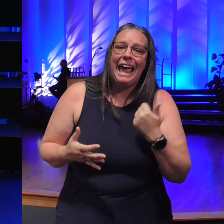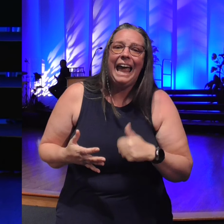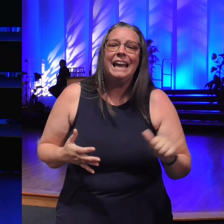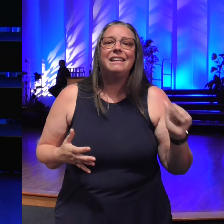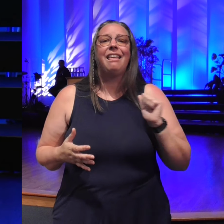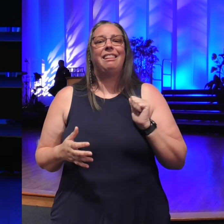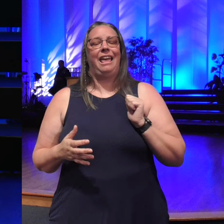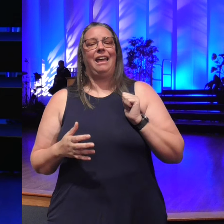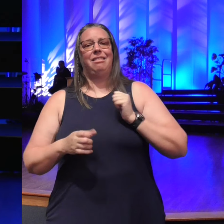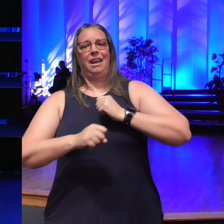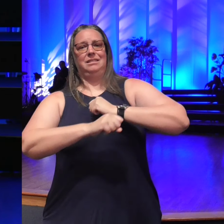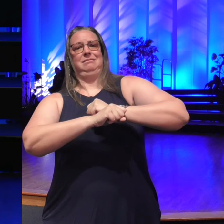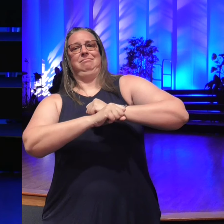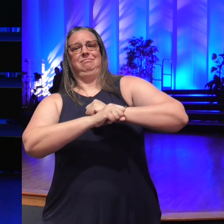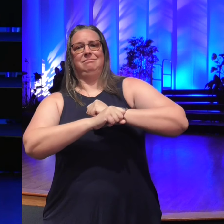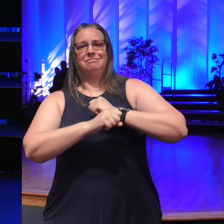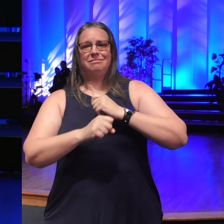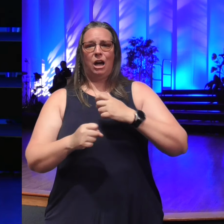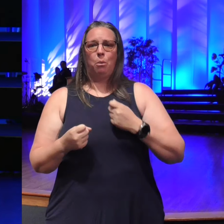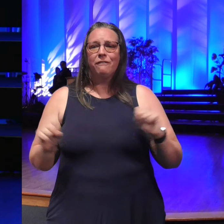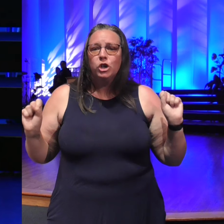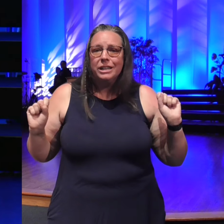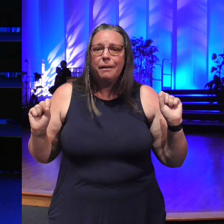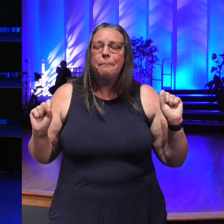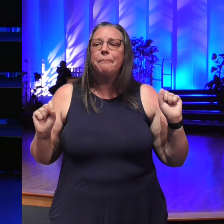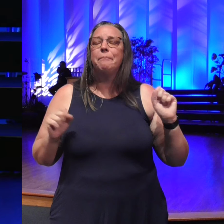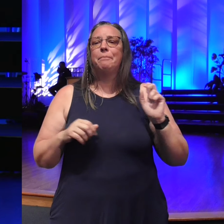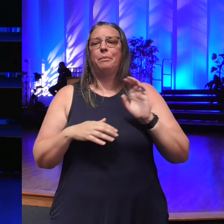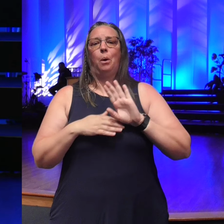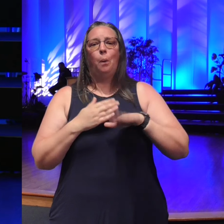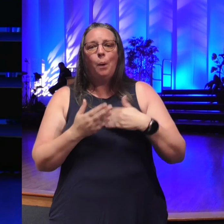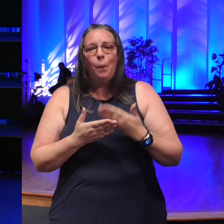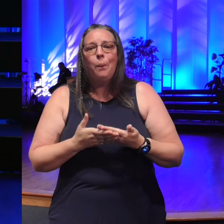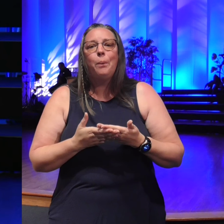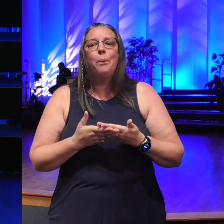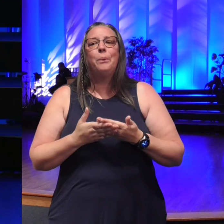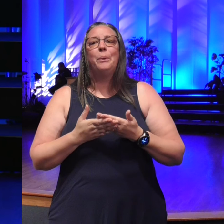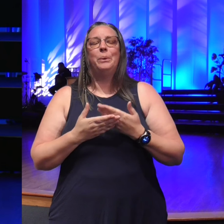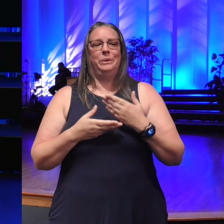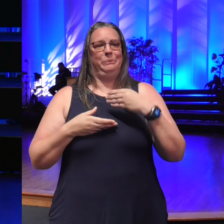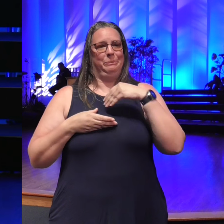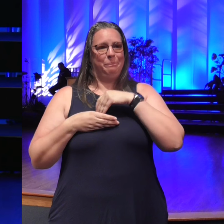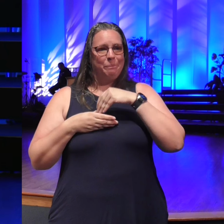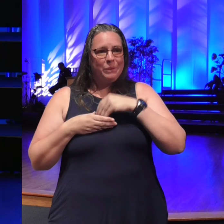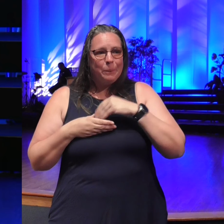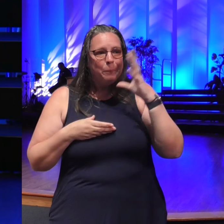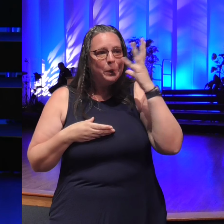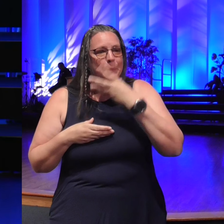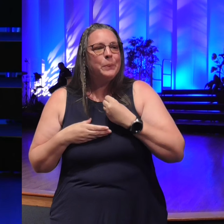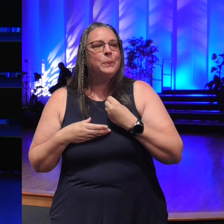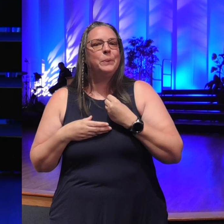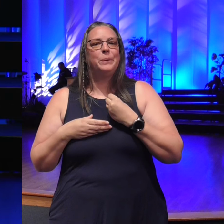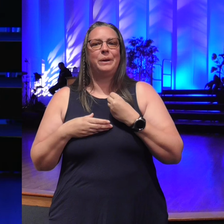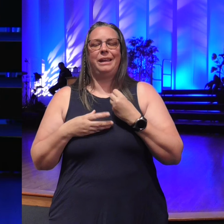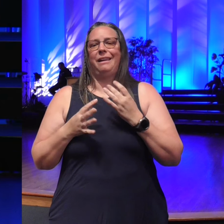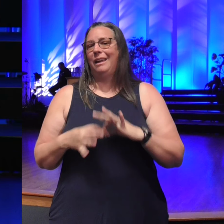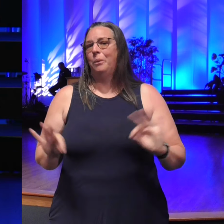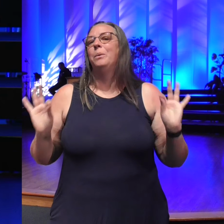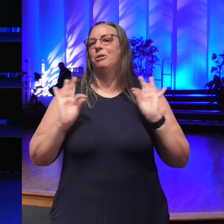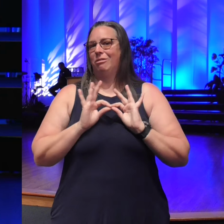us from our sense of freedom, our wholeness, our inner beauty, and our